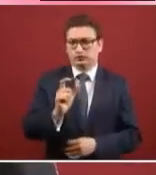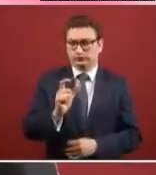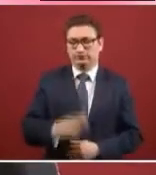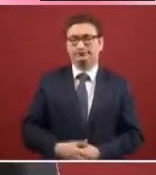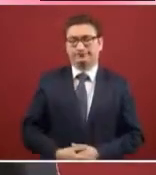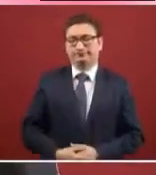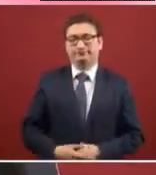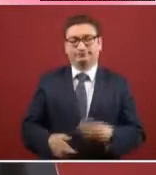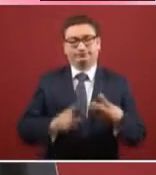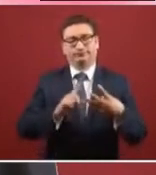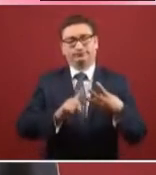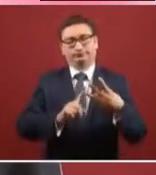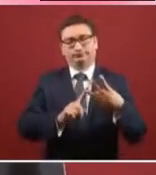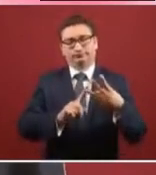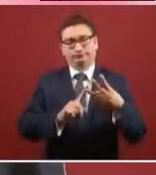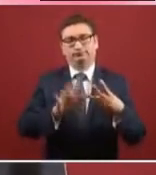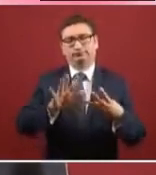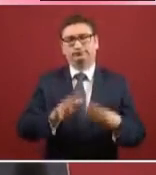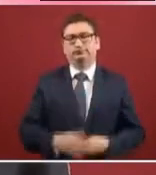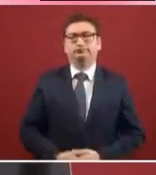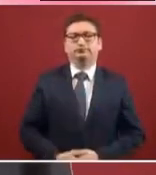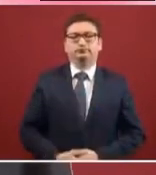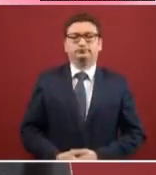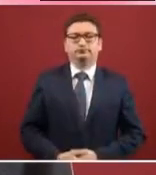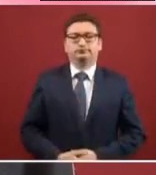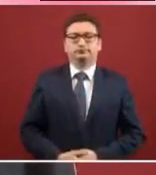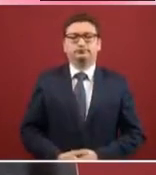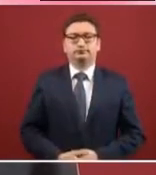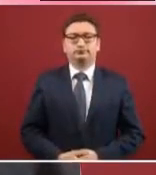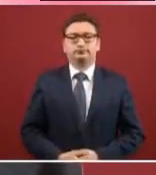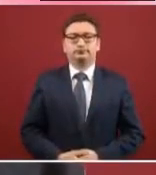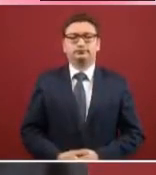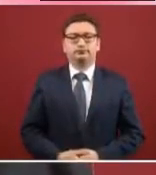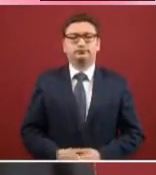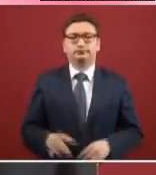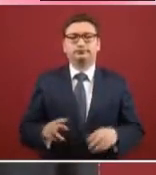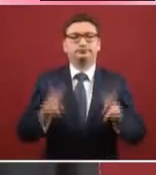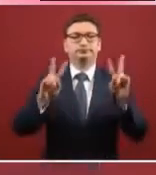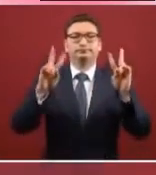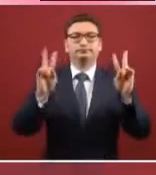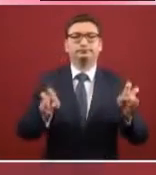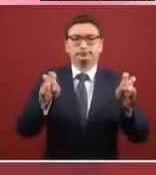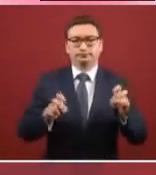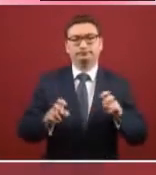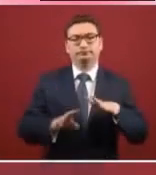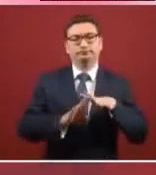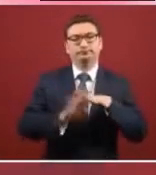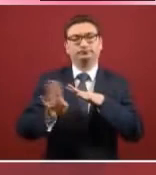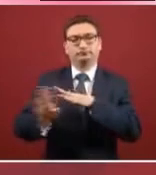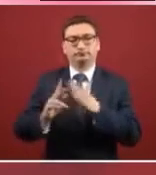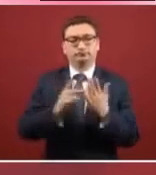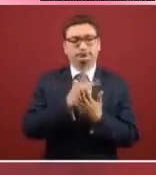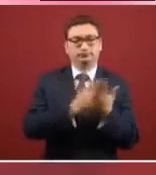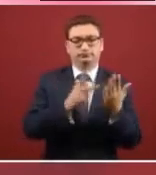el tercer tema and the next matter es el plan migratorio. The migratory plan.